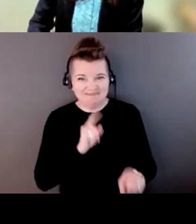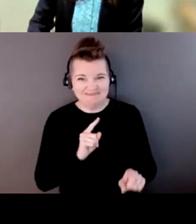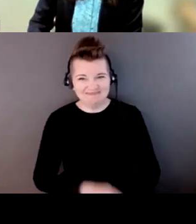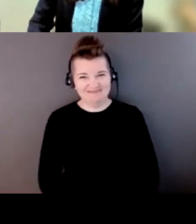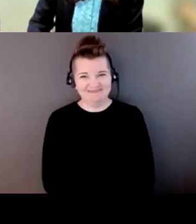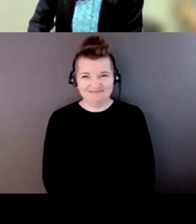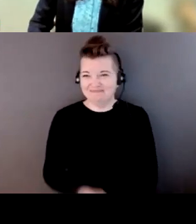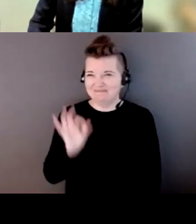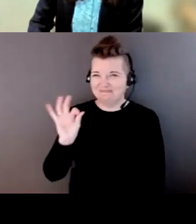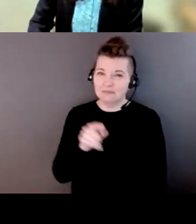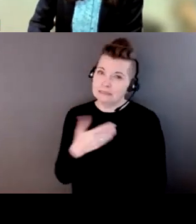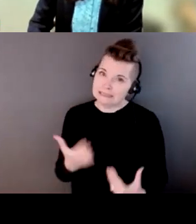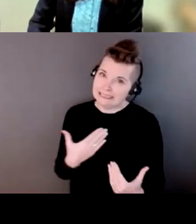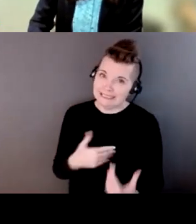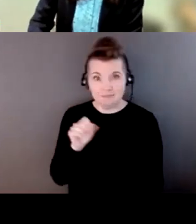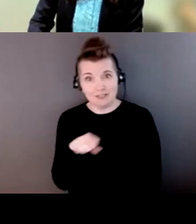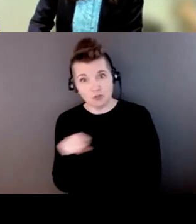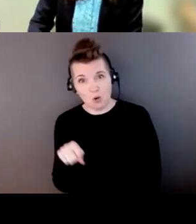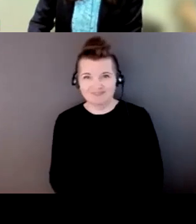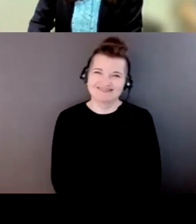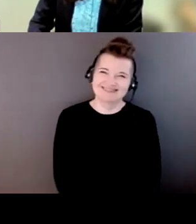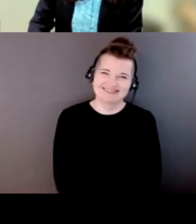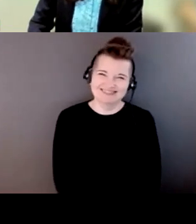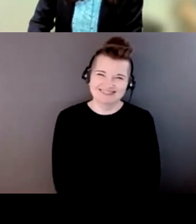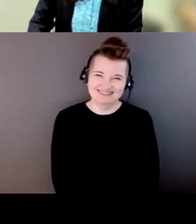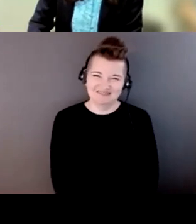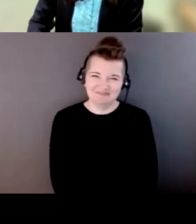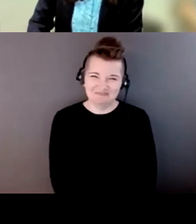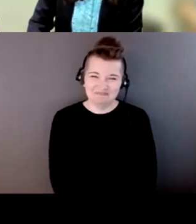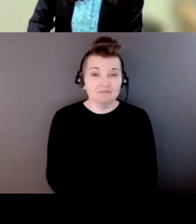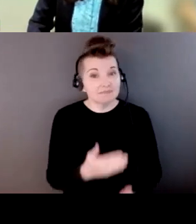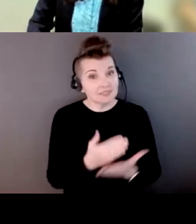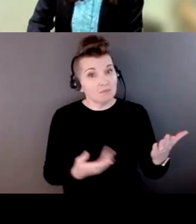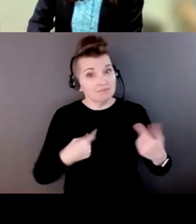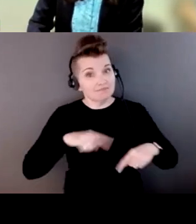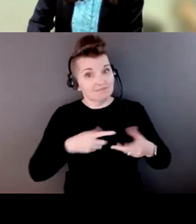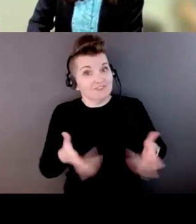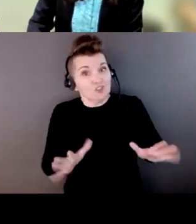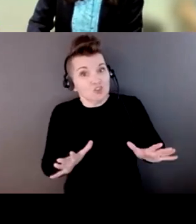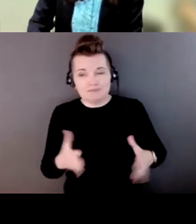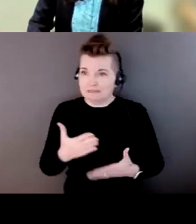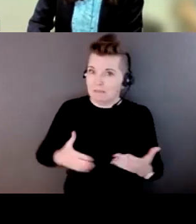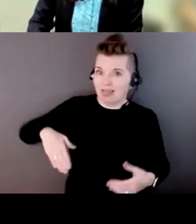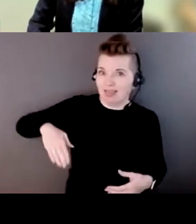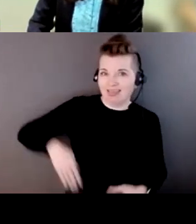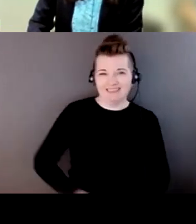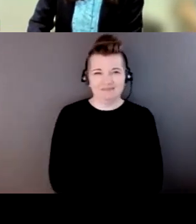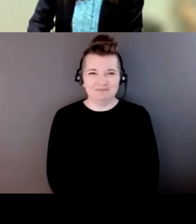This one's an easier one. Yes or no? Some of us have done it, some of us haven't. Just give it a couple